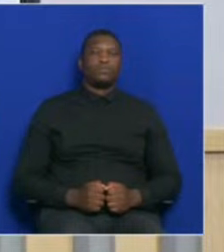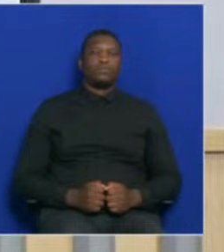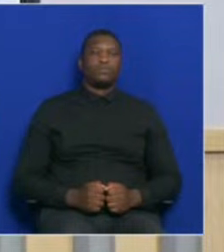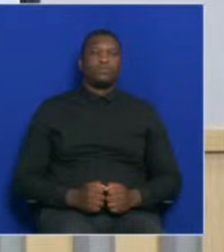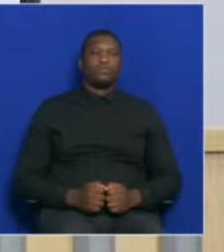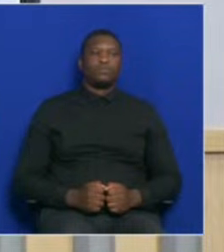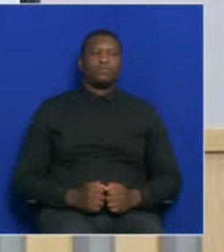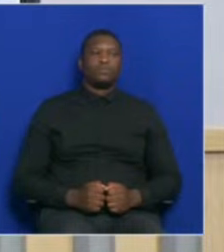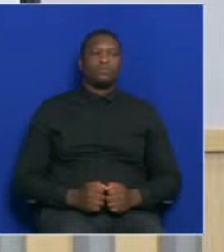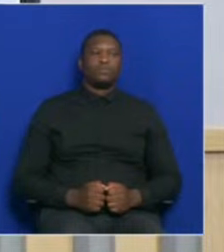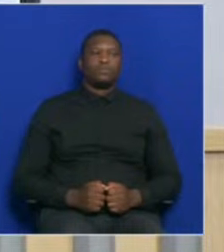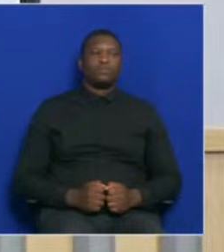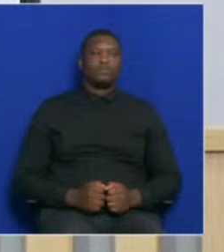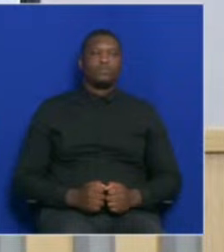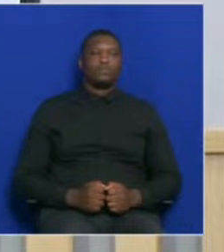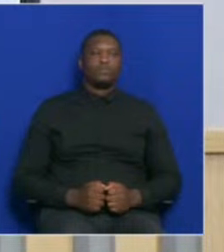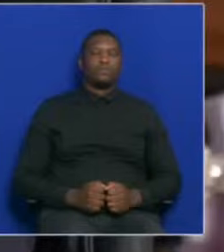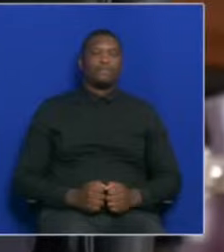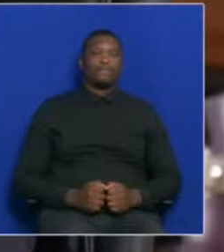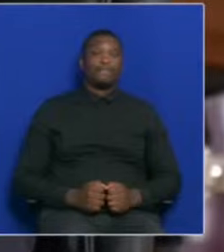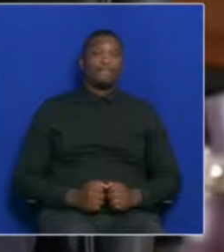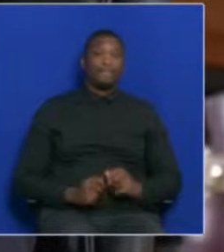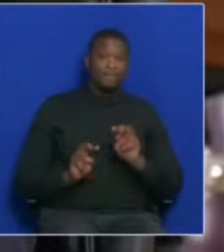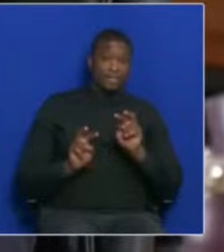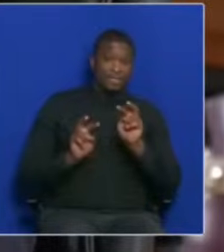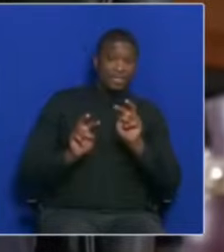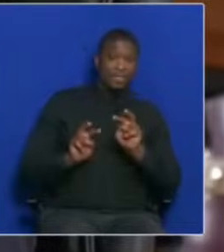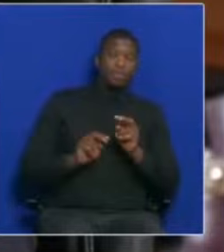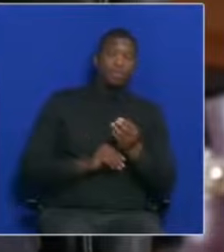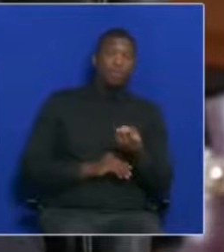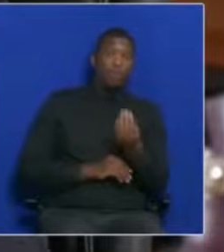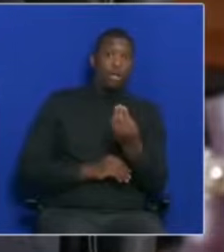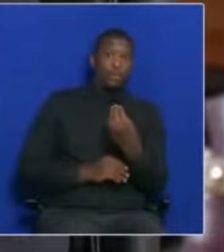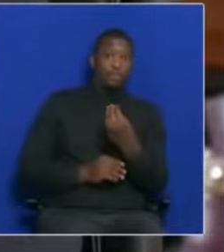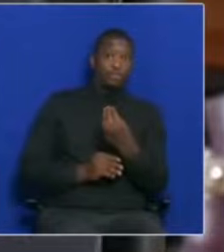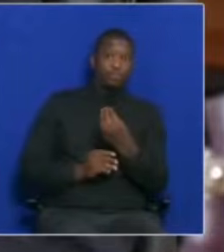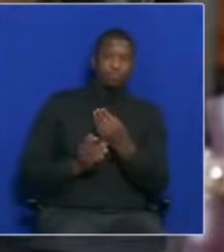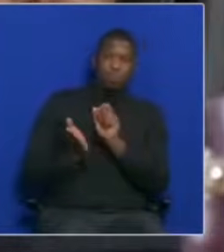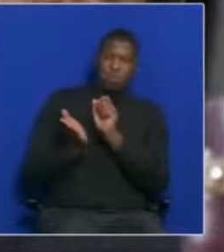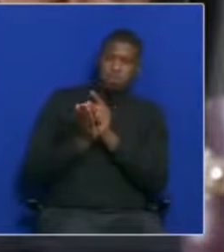You will see there, it's WhatsApp exchanges.